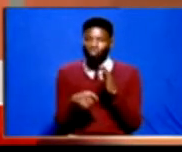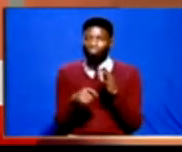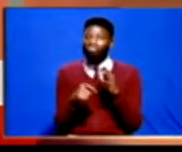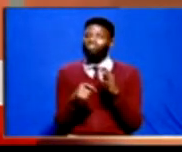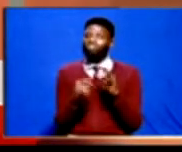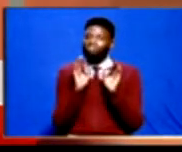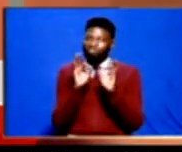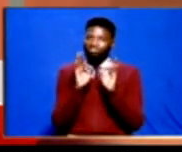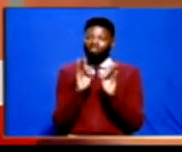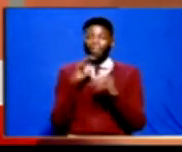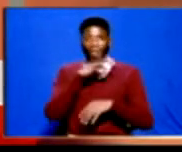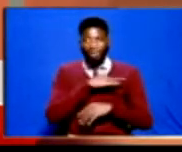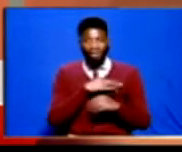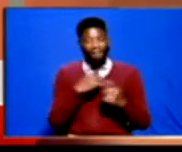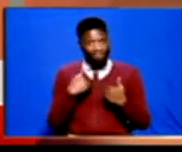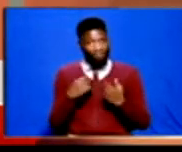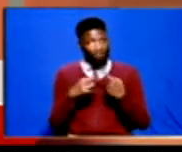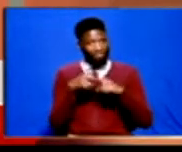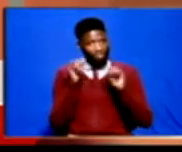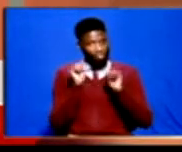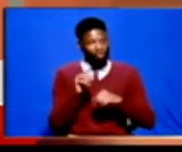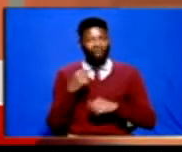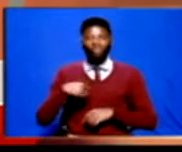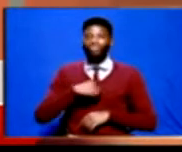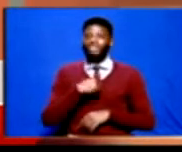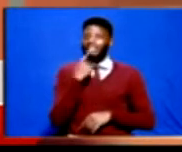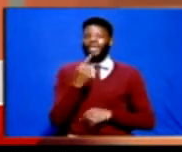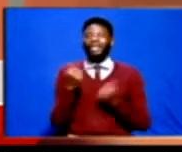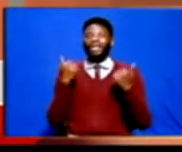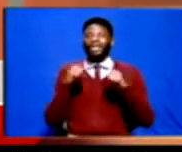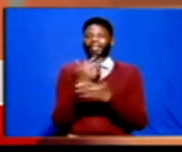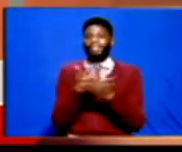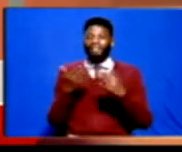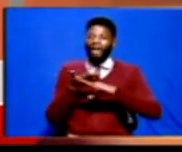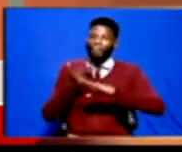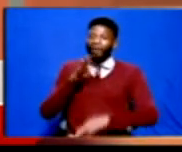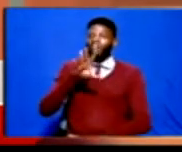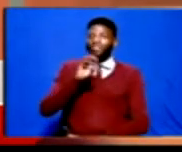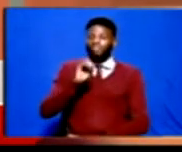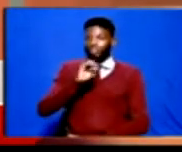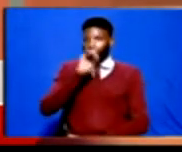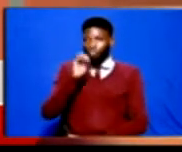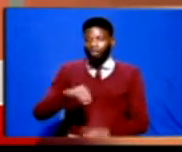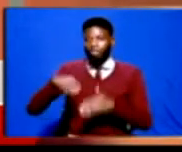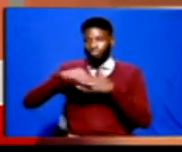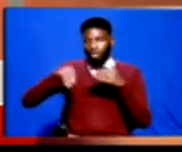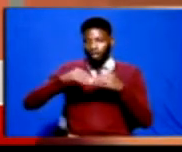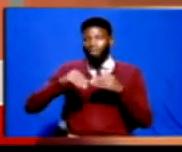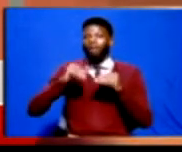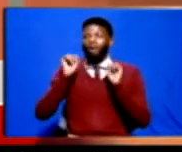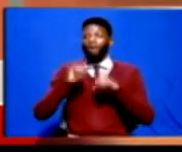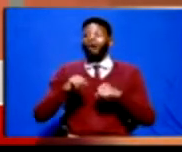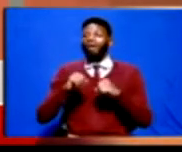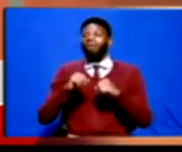I know we've argued as a country that anything above $50 per barrel will still make a business case for